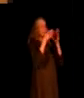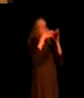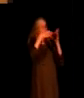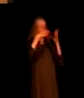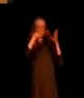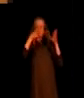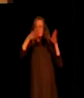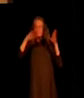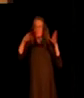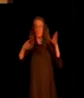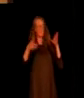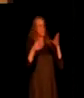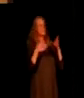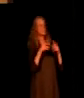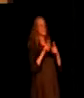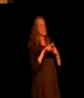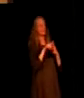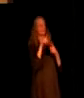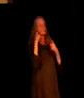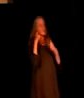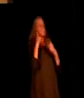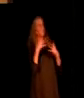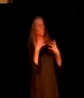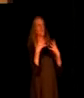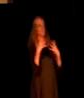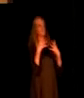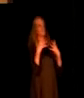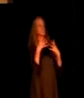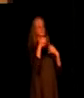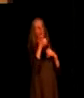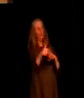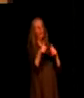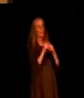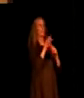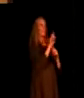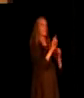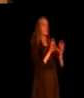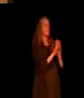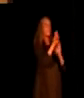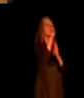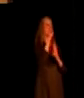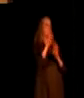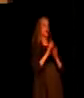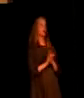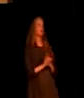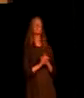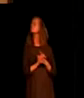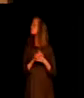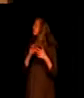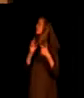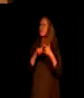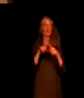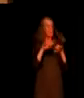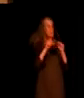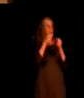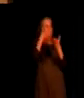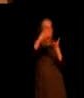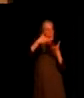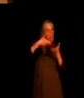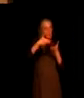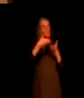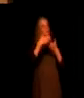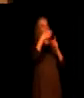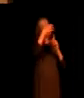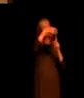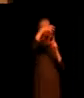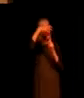that way, you're not risking everything on one launch. And you can also bring satellites in, and as